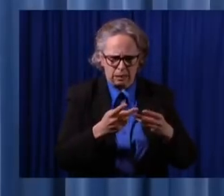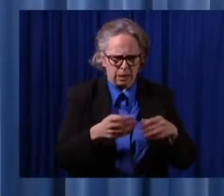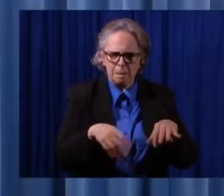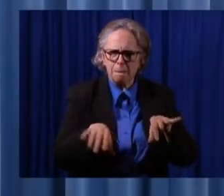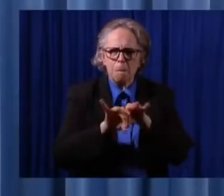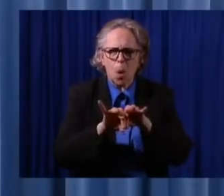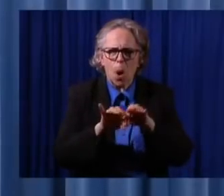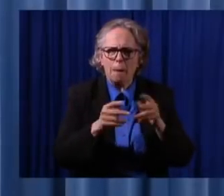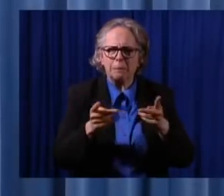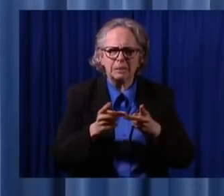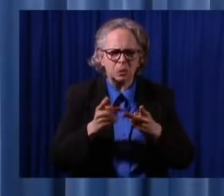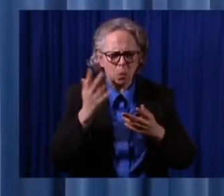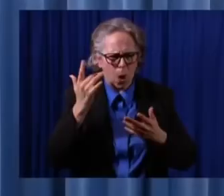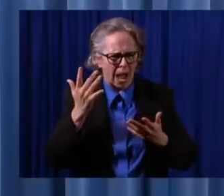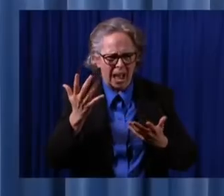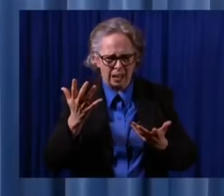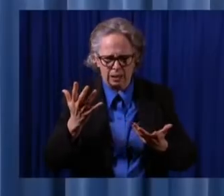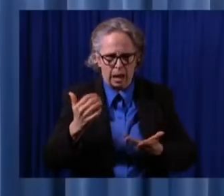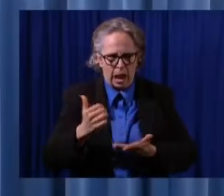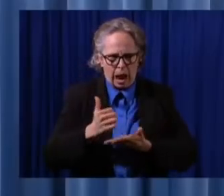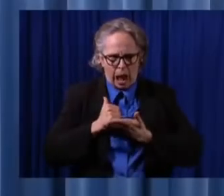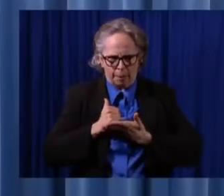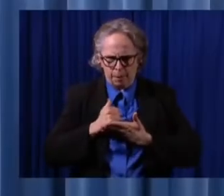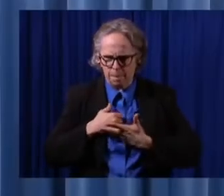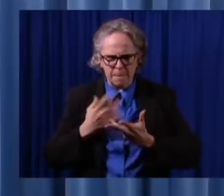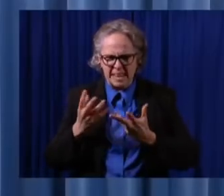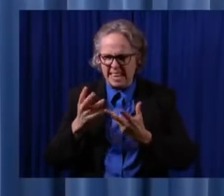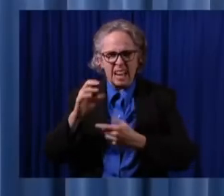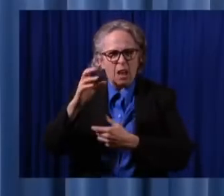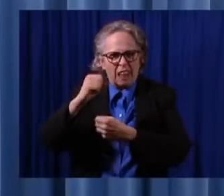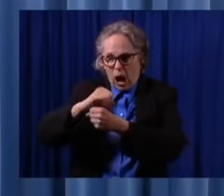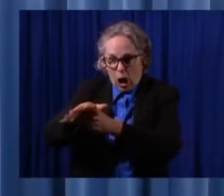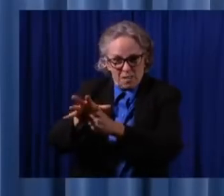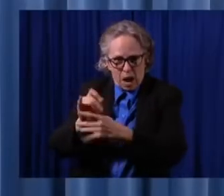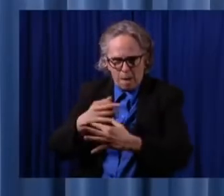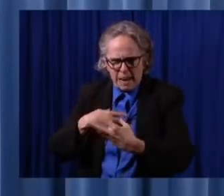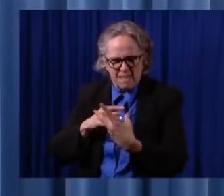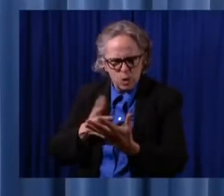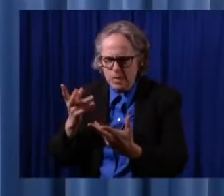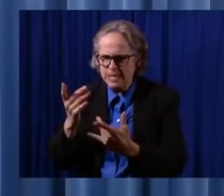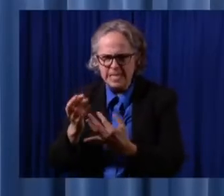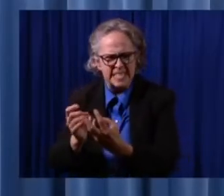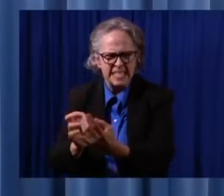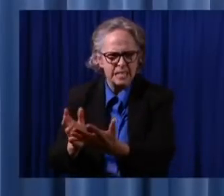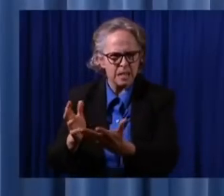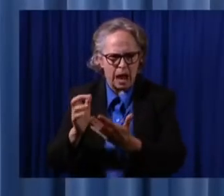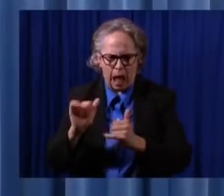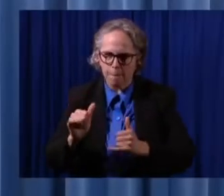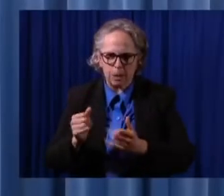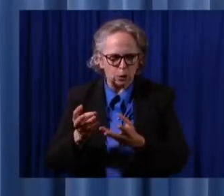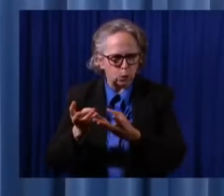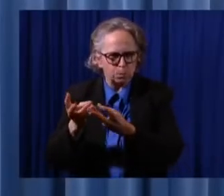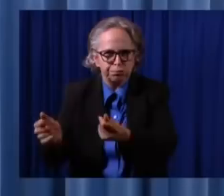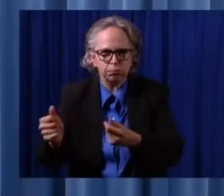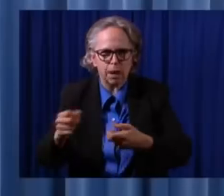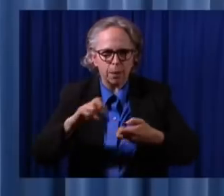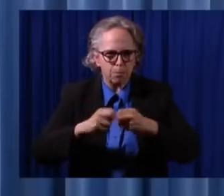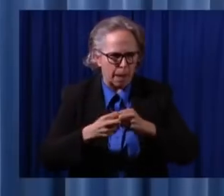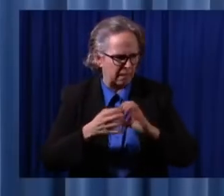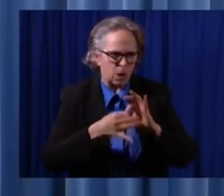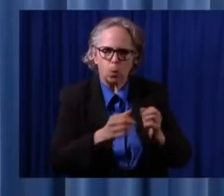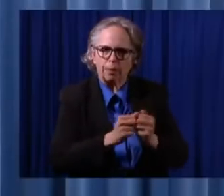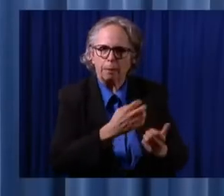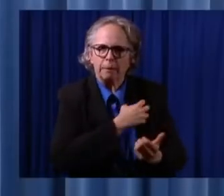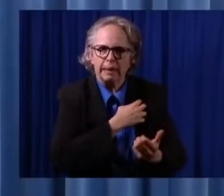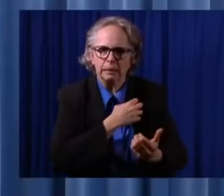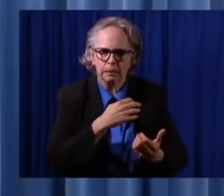us rectify some long-standing problems in conjunction with our police. They also happen to be two people I've worked